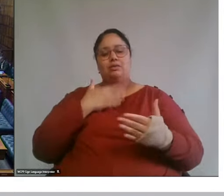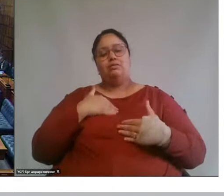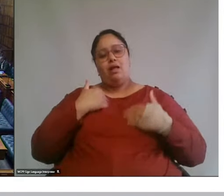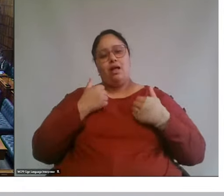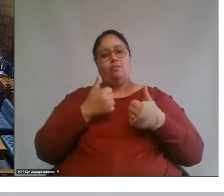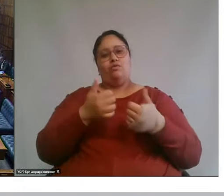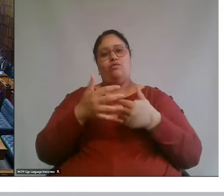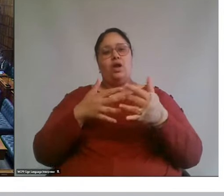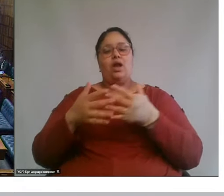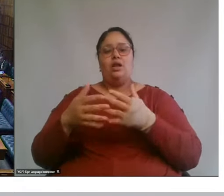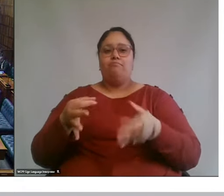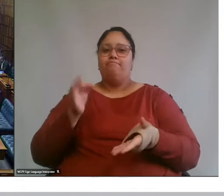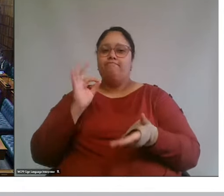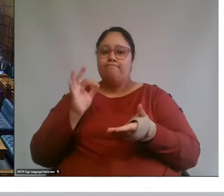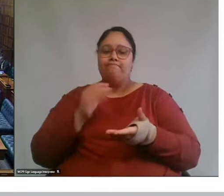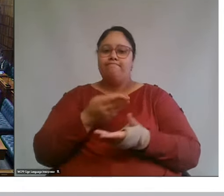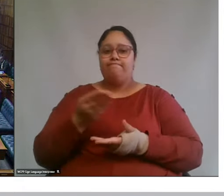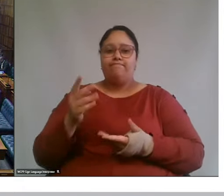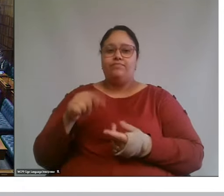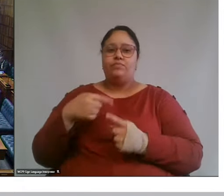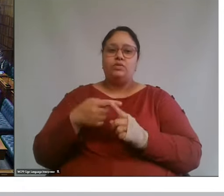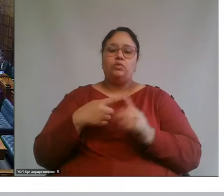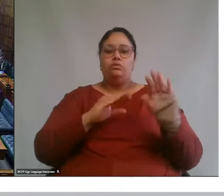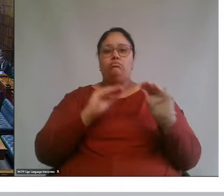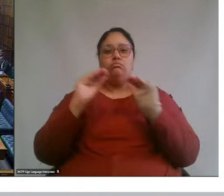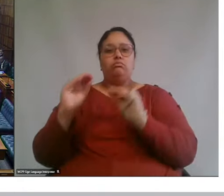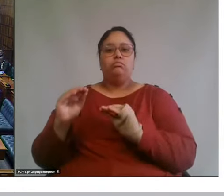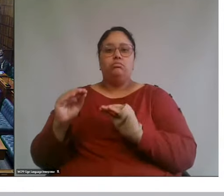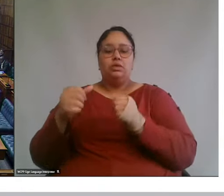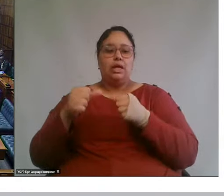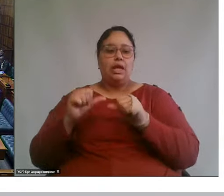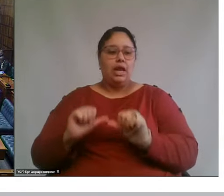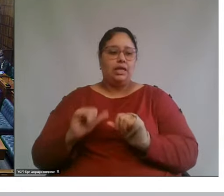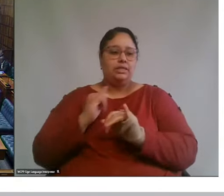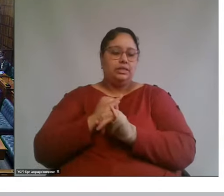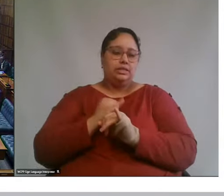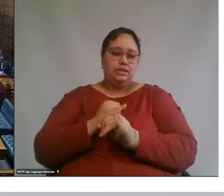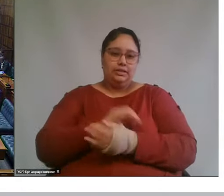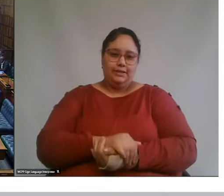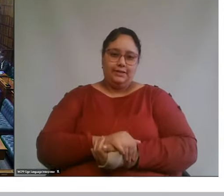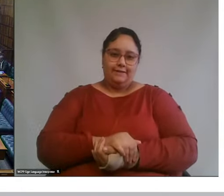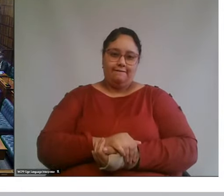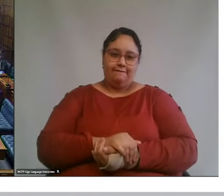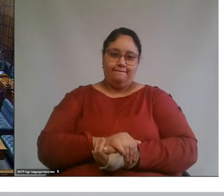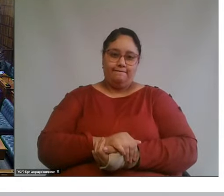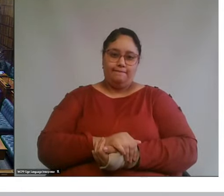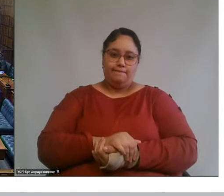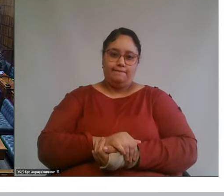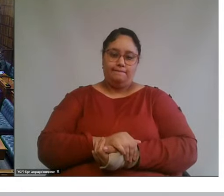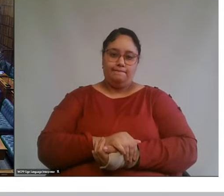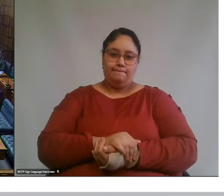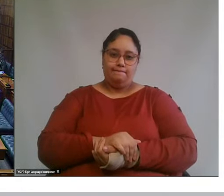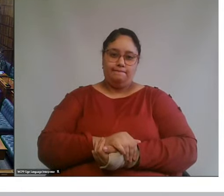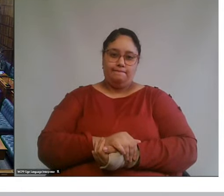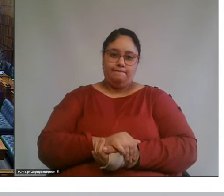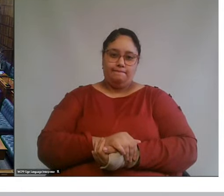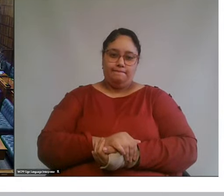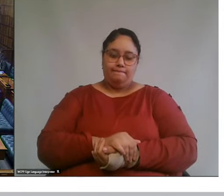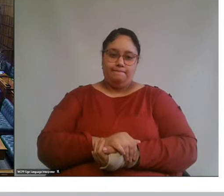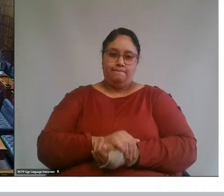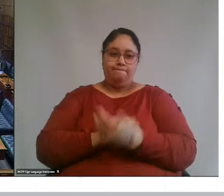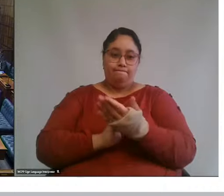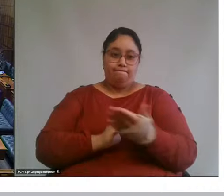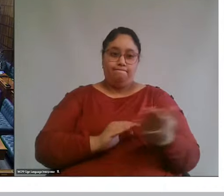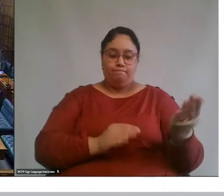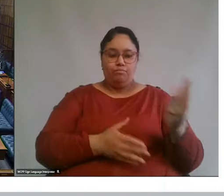to any refreshments and then we'll move on to our next entity um so if you if you'd like to make your way